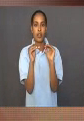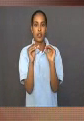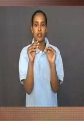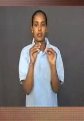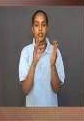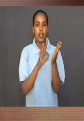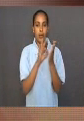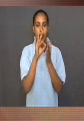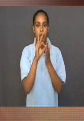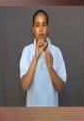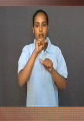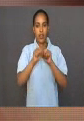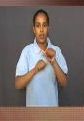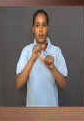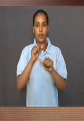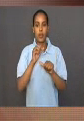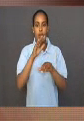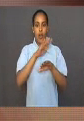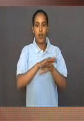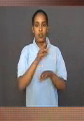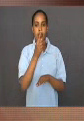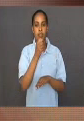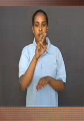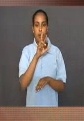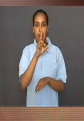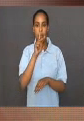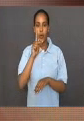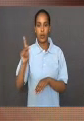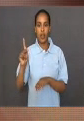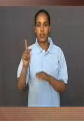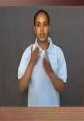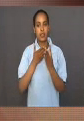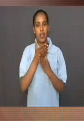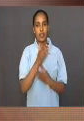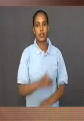the number of atoms on the product side.